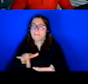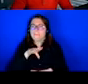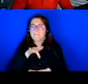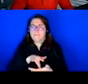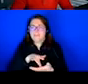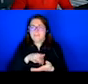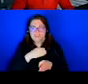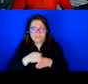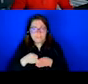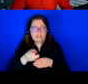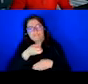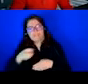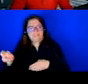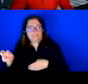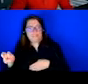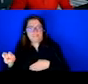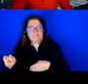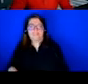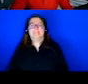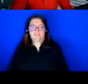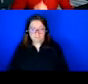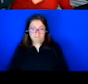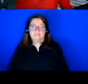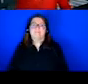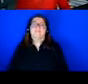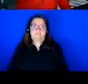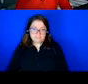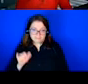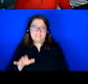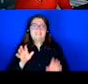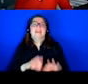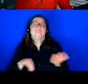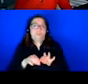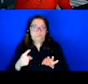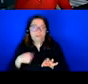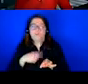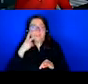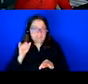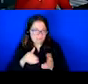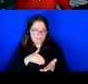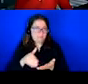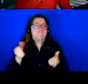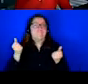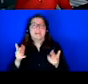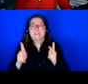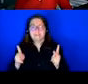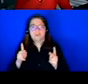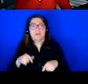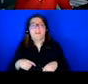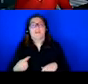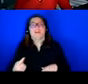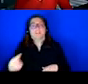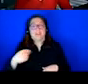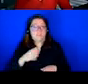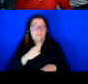mid-career transitions. So this is a big one, and this is one we get a lot, and a lot of people that come to career